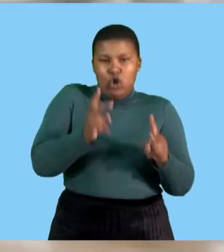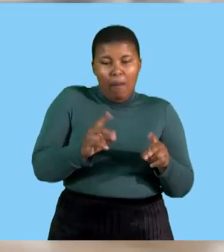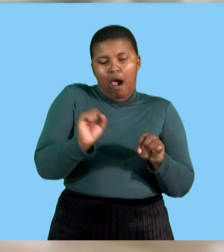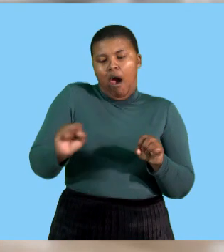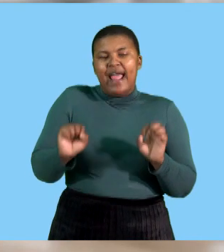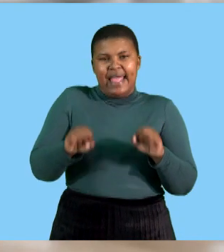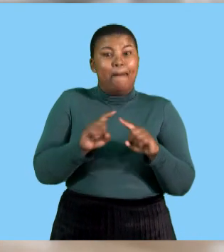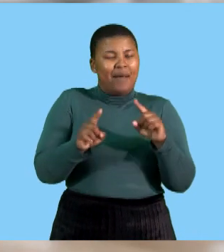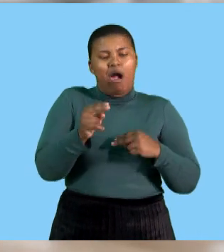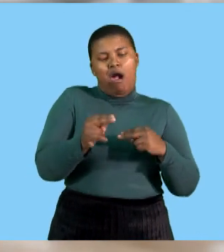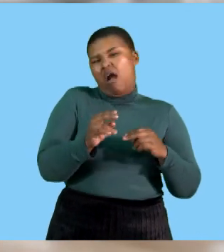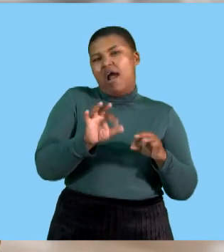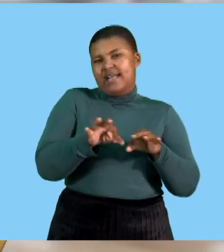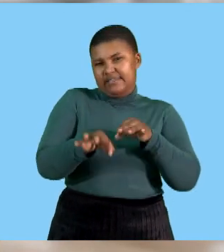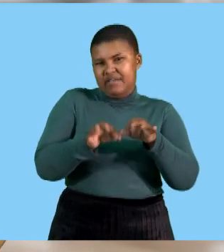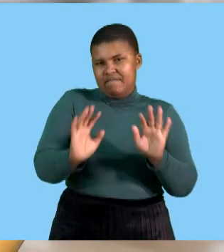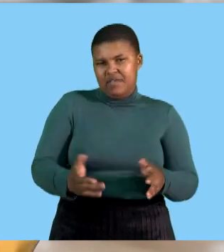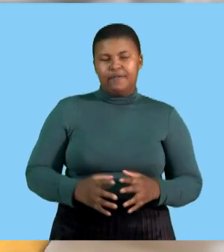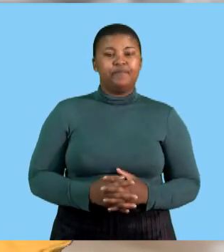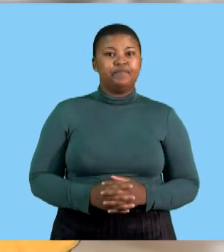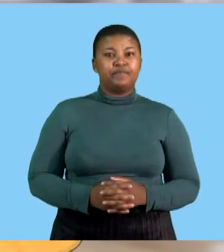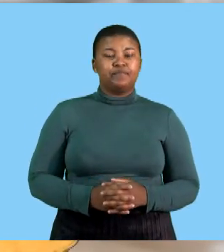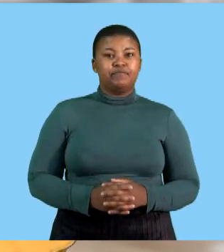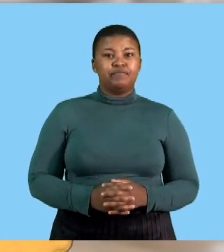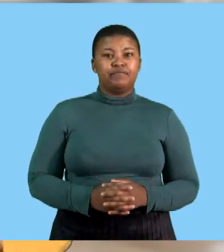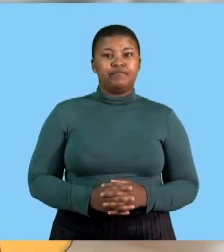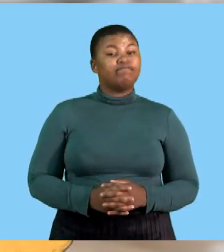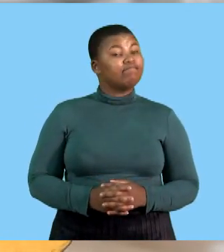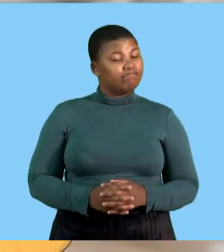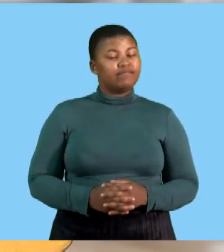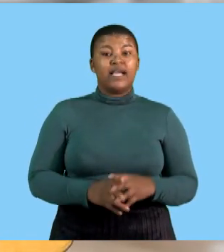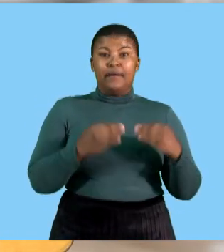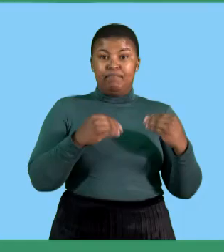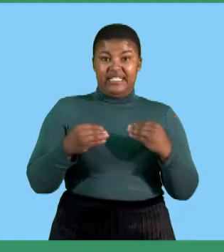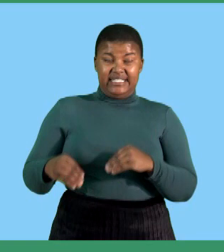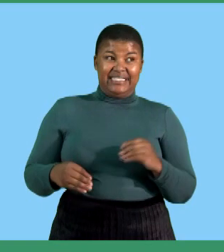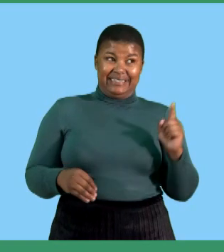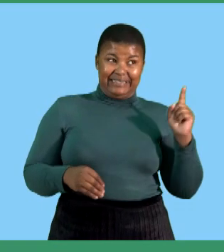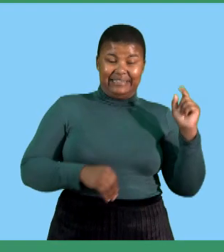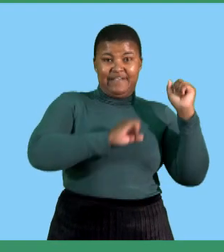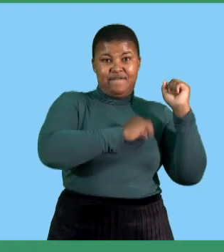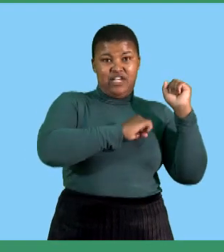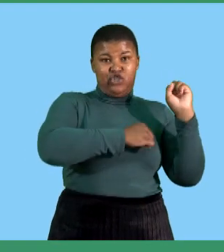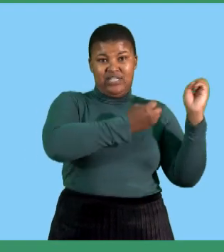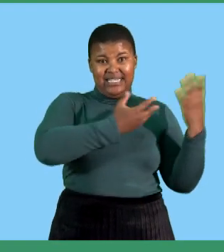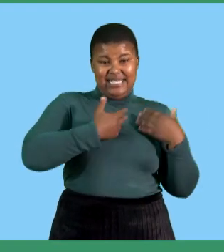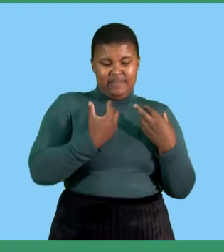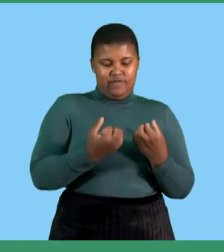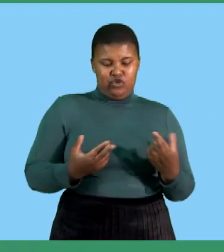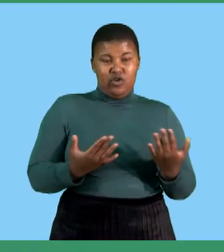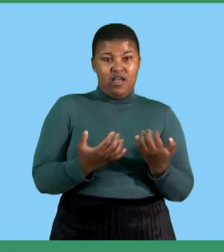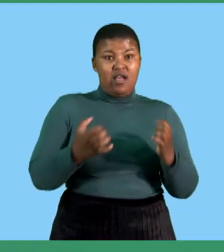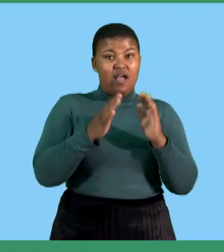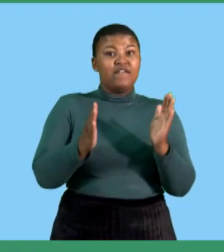would usually do. So let's take a look at the relationship between the business and its suppliers. Remember, the business depends